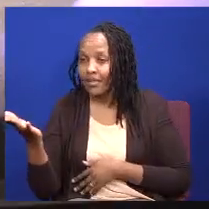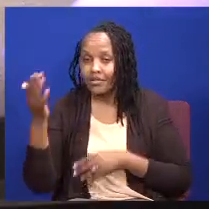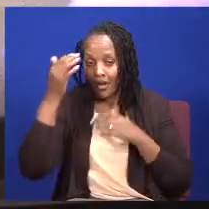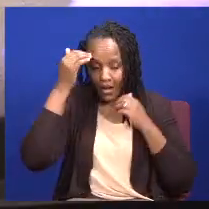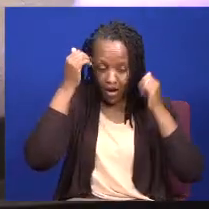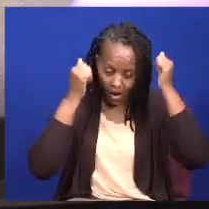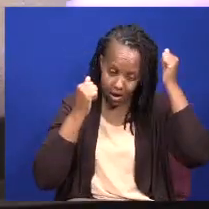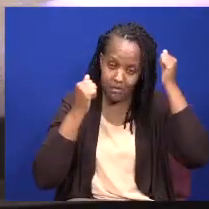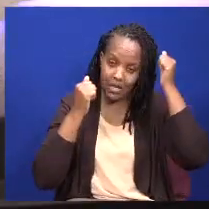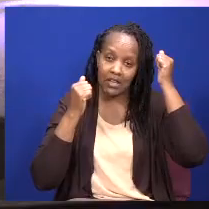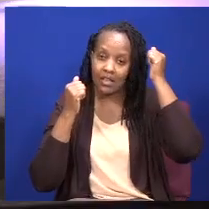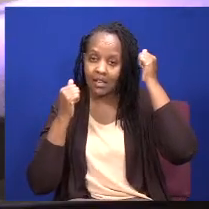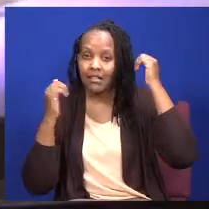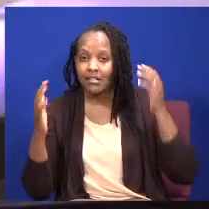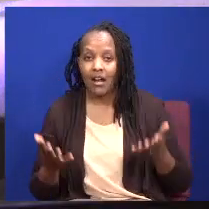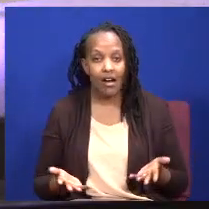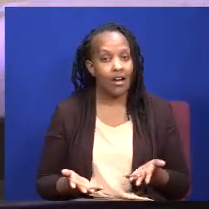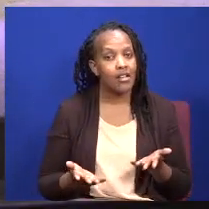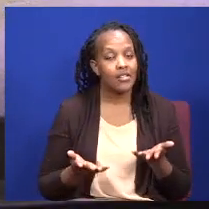up. There's an army